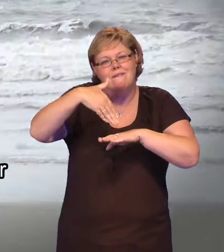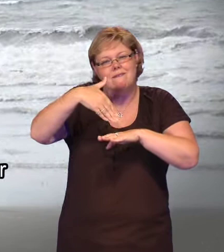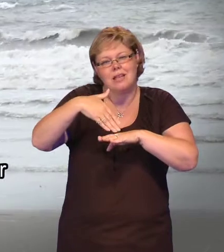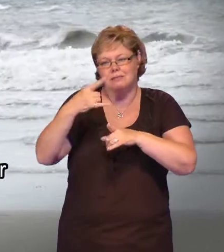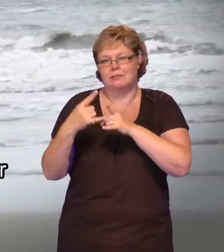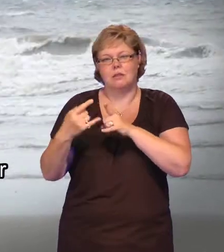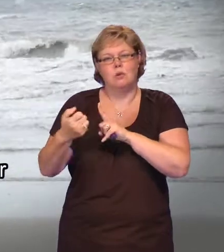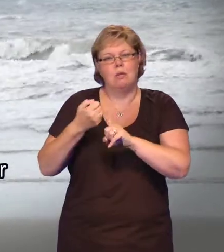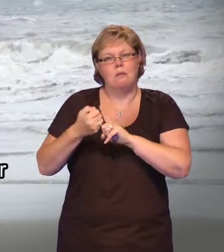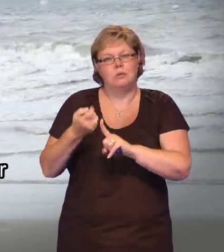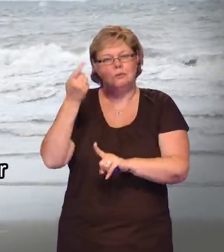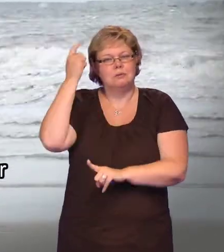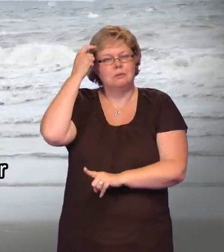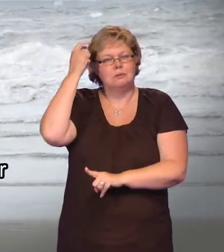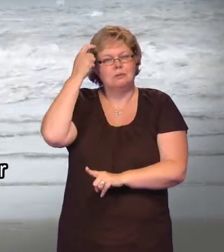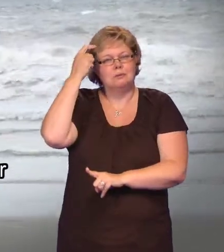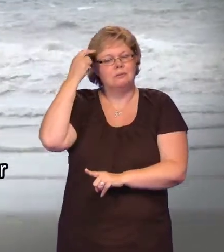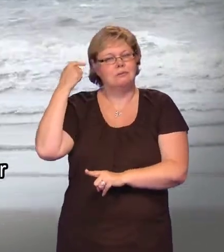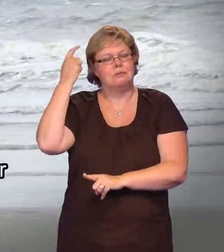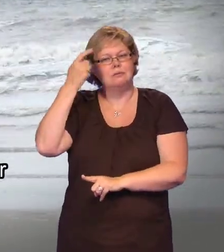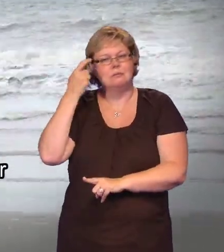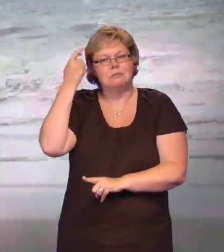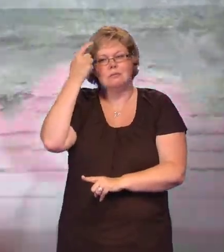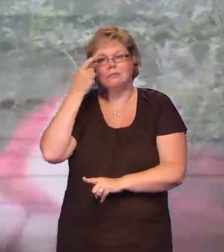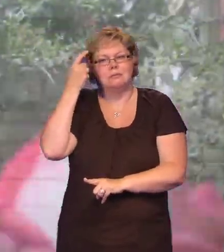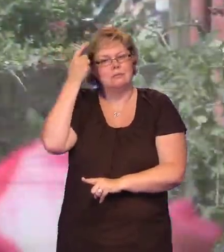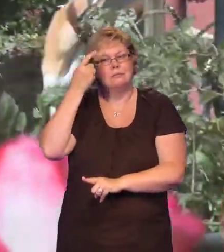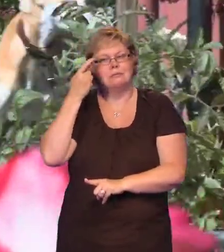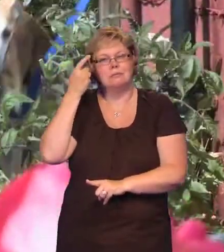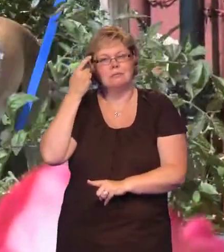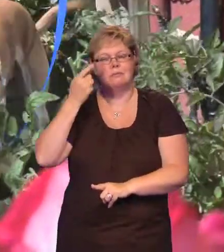abuse causes long after the abuse has stopped.